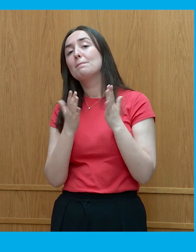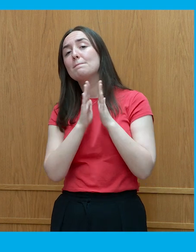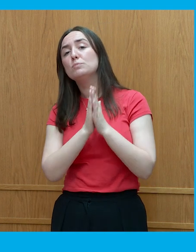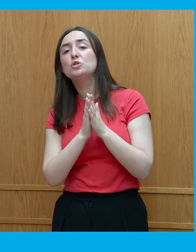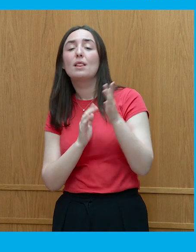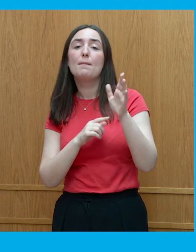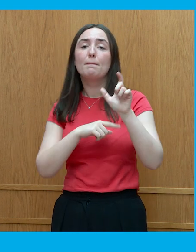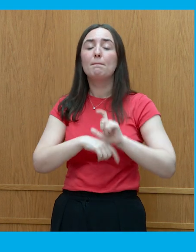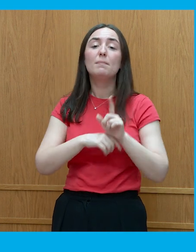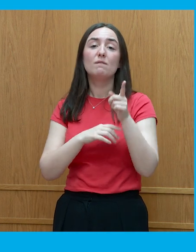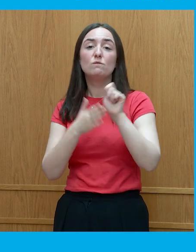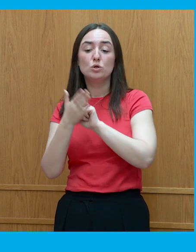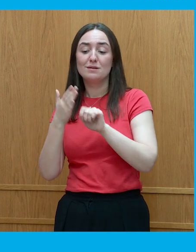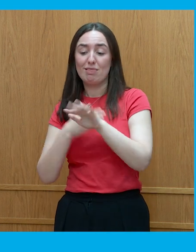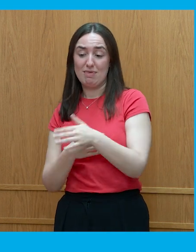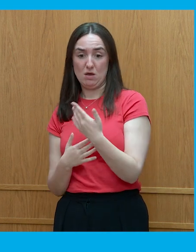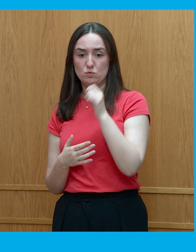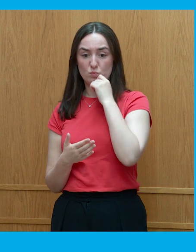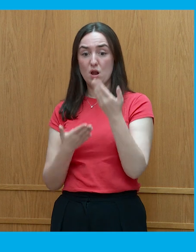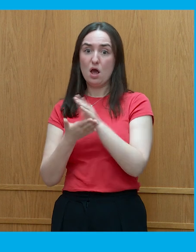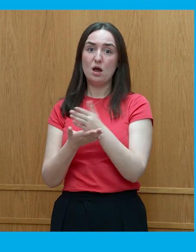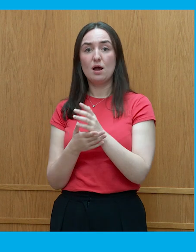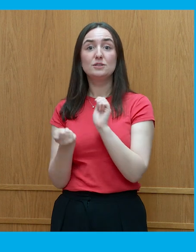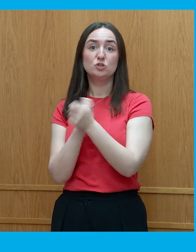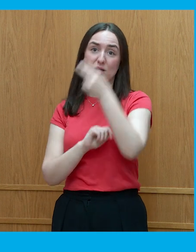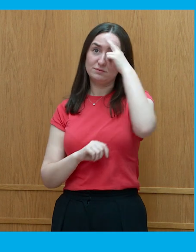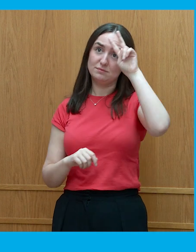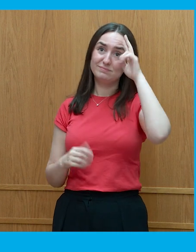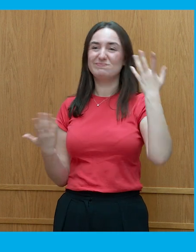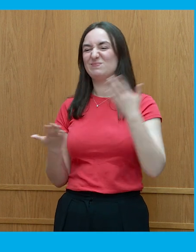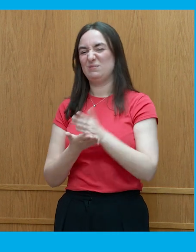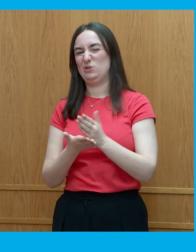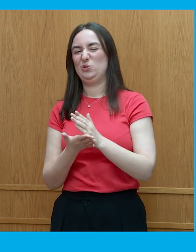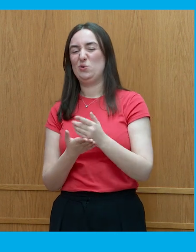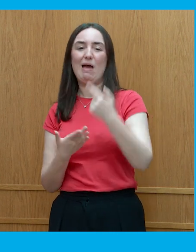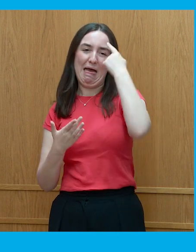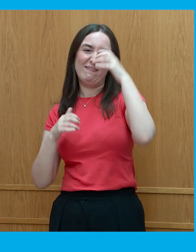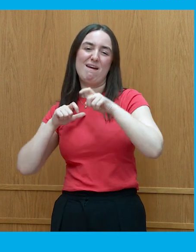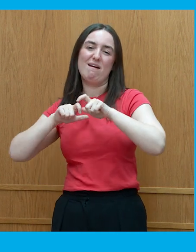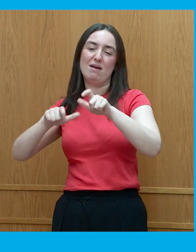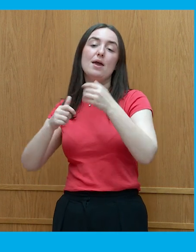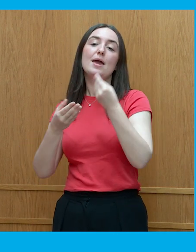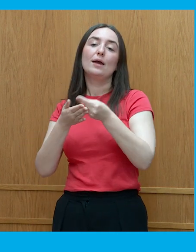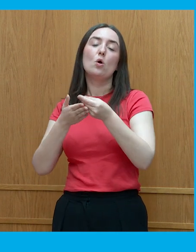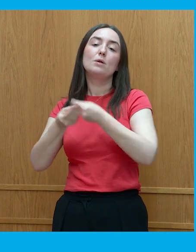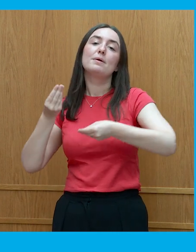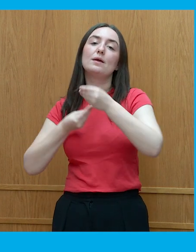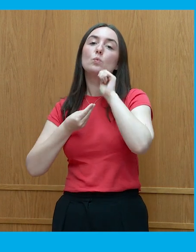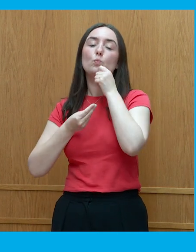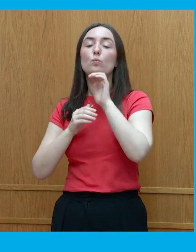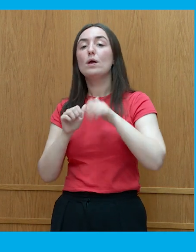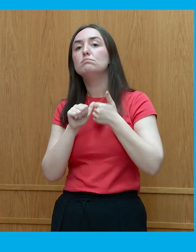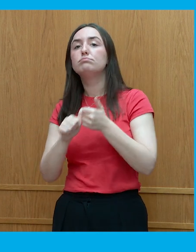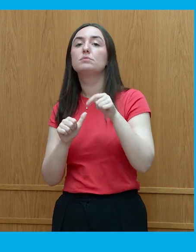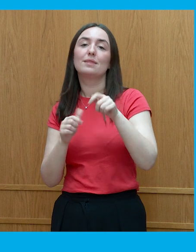switches the. I'm skeptical that it has. I still maintain that it's the economy that drives this election and perceptions of the